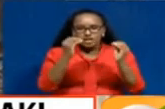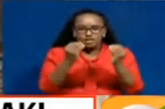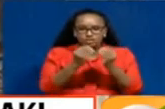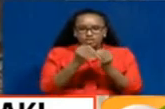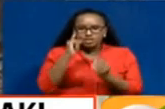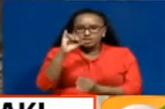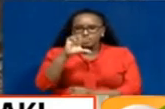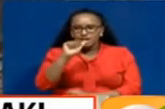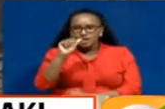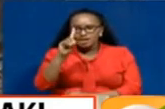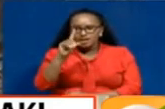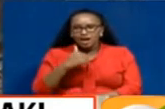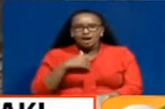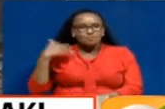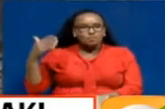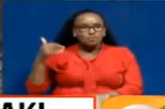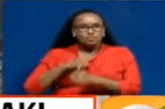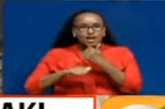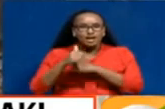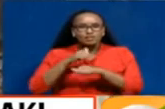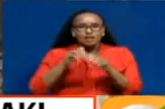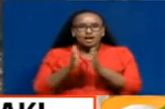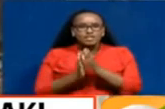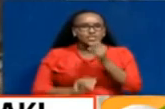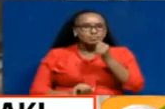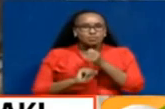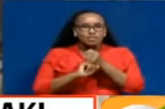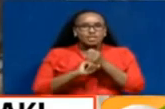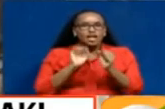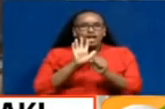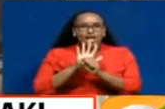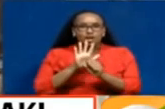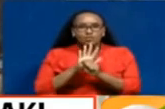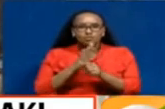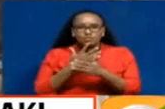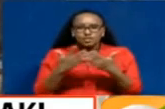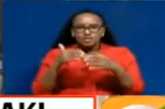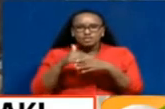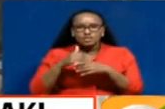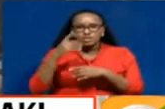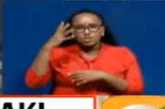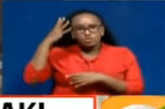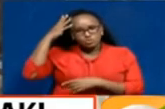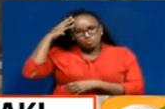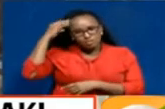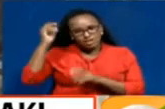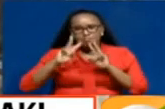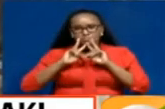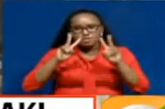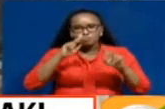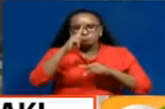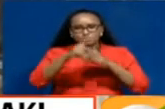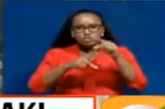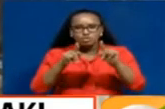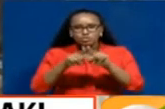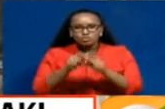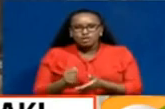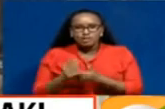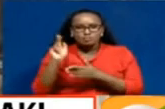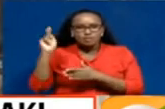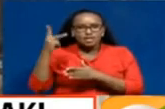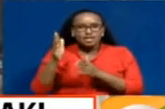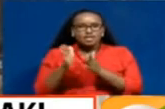been very active and host of a series of Somali peace processes held here in Kenya